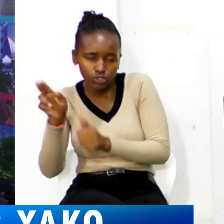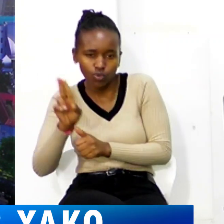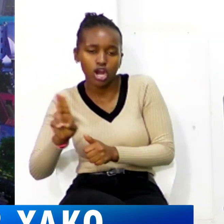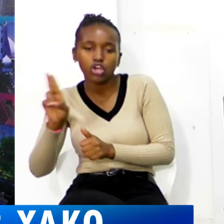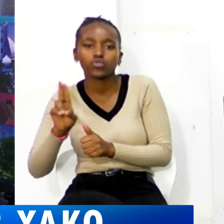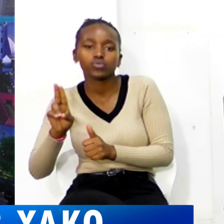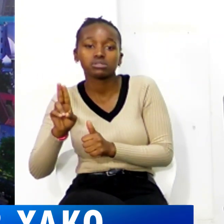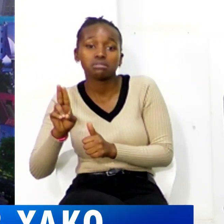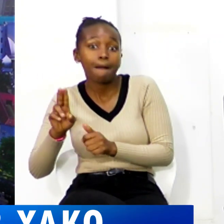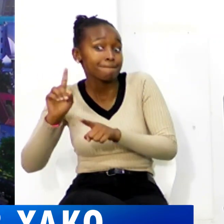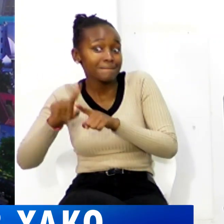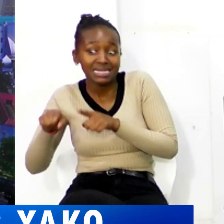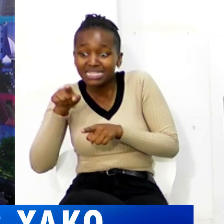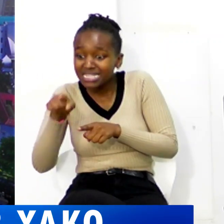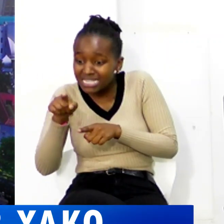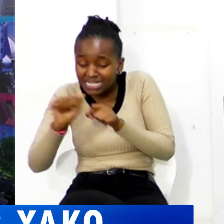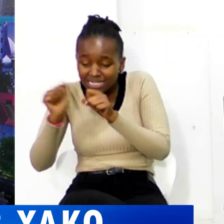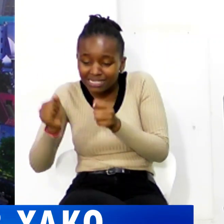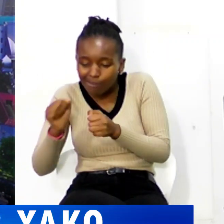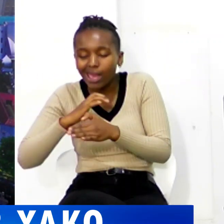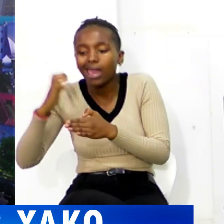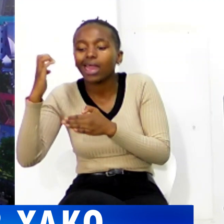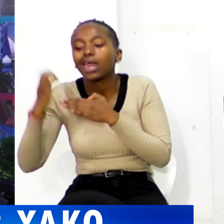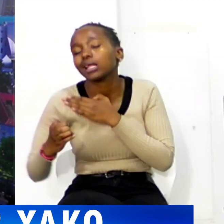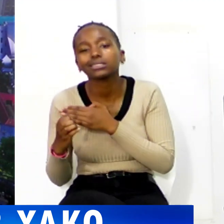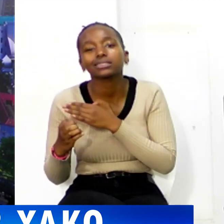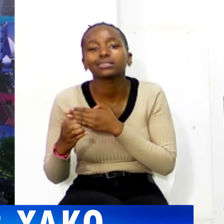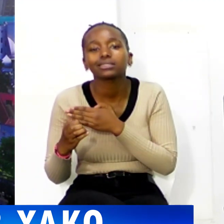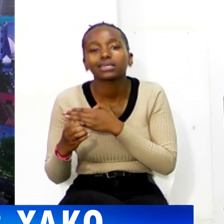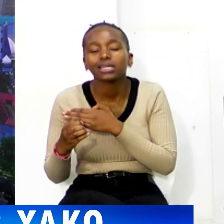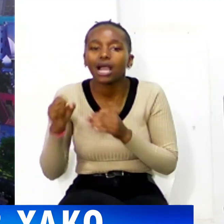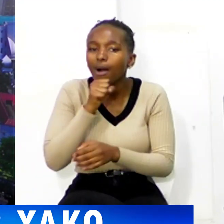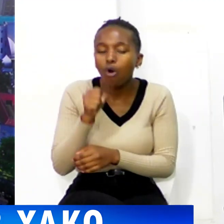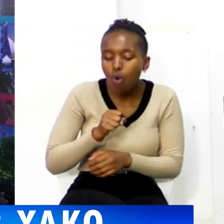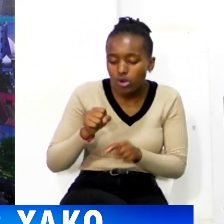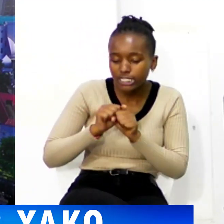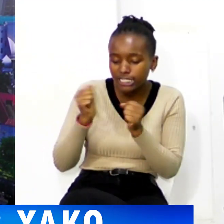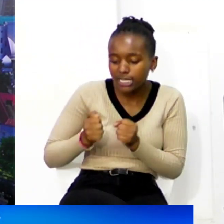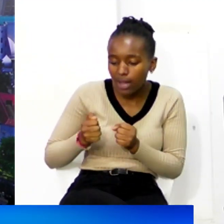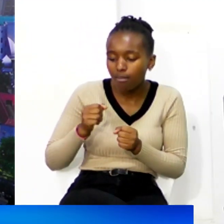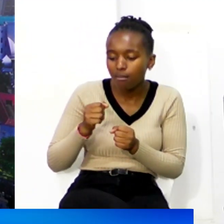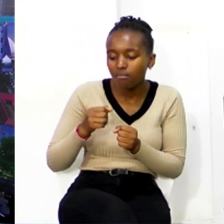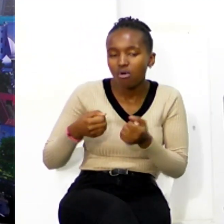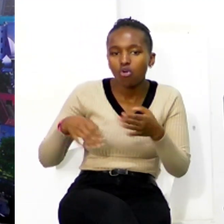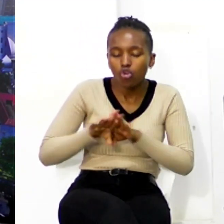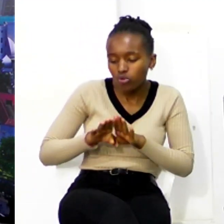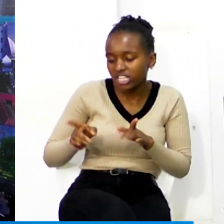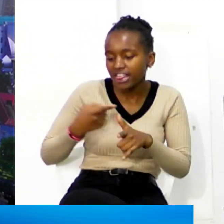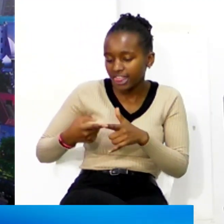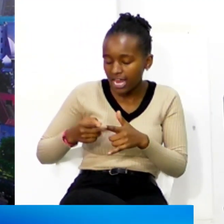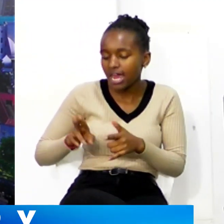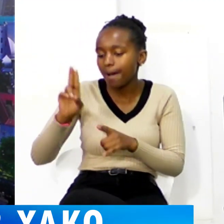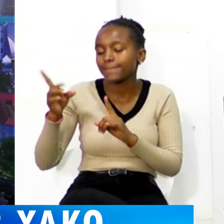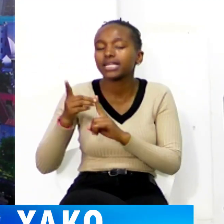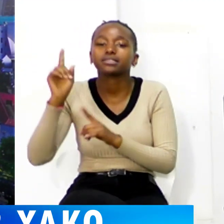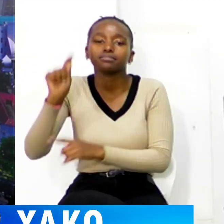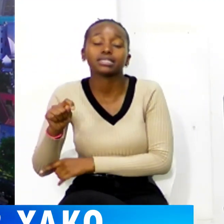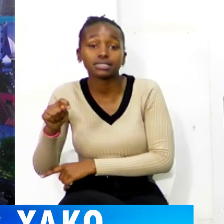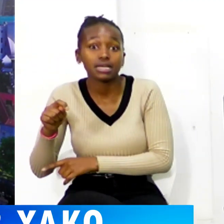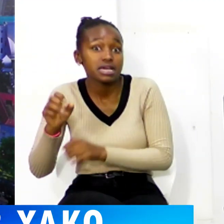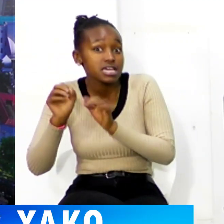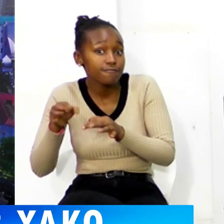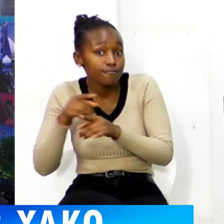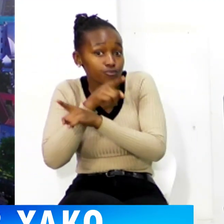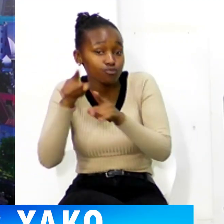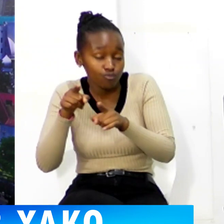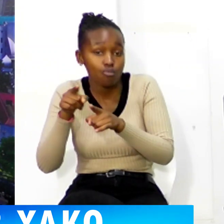The current software is expiring, if I may use that word, and globally every person using a